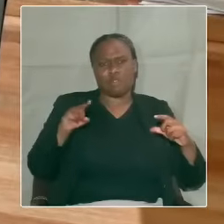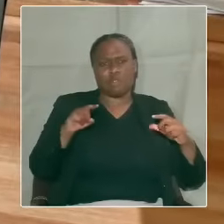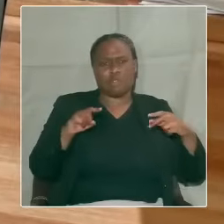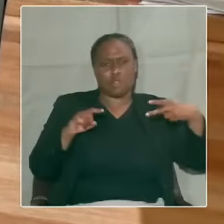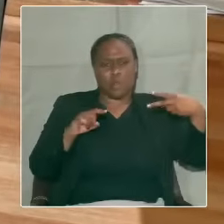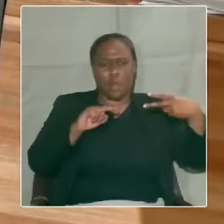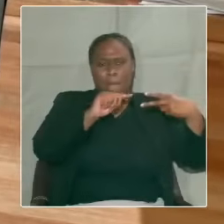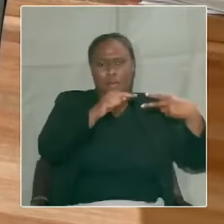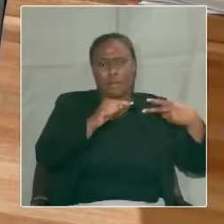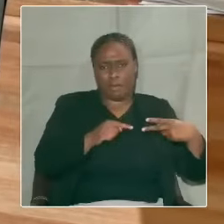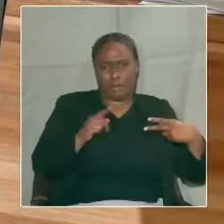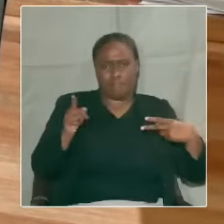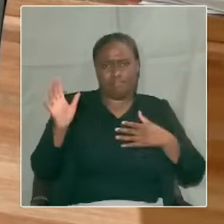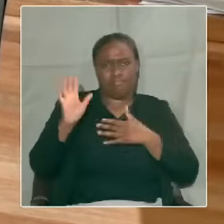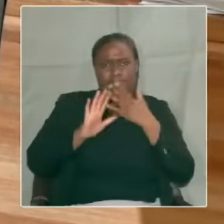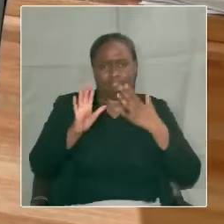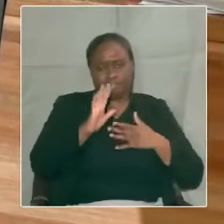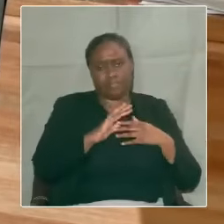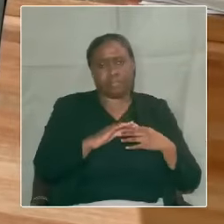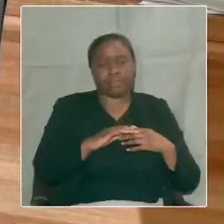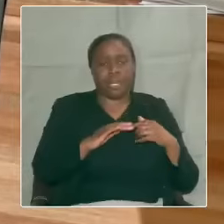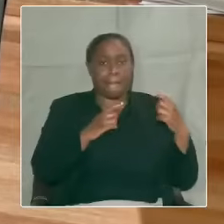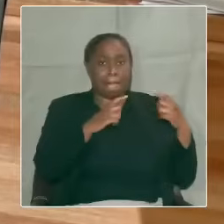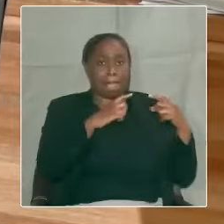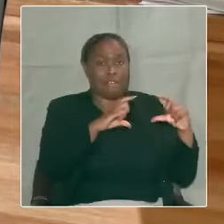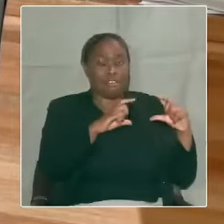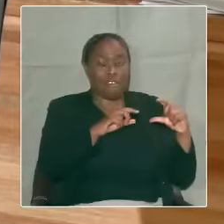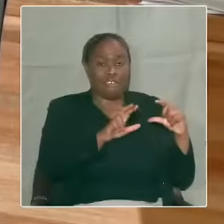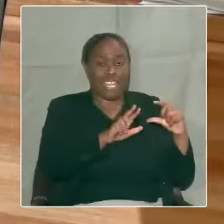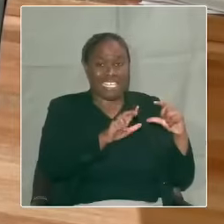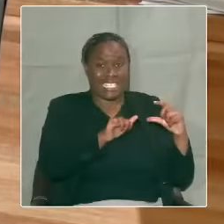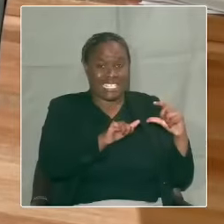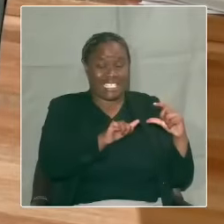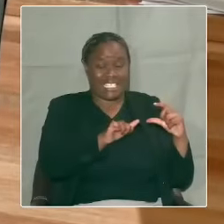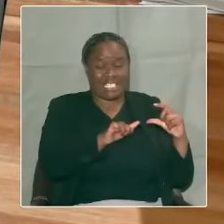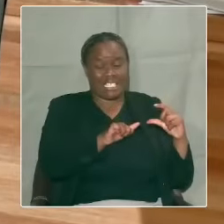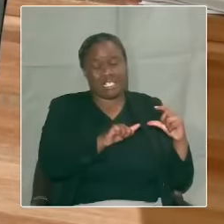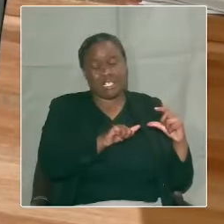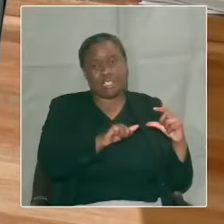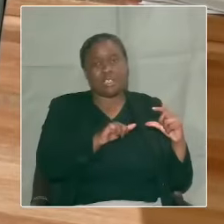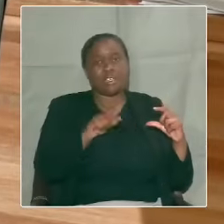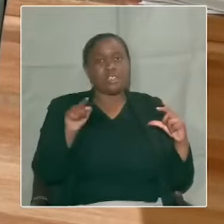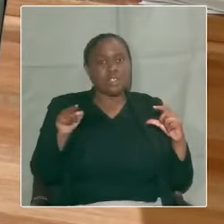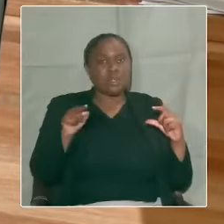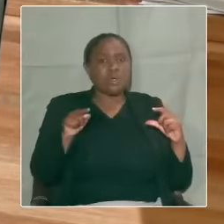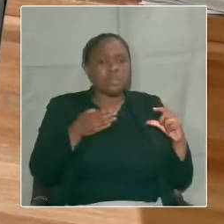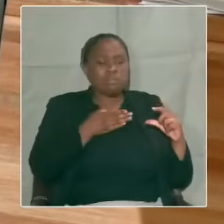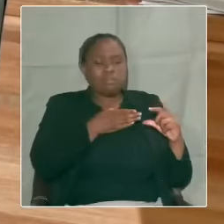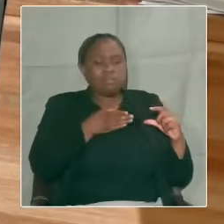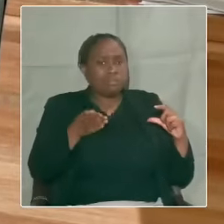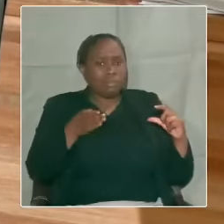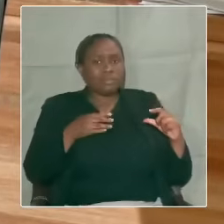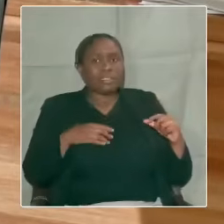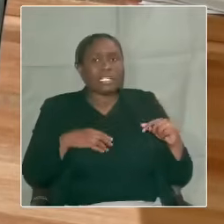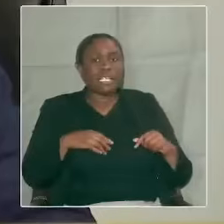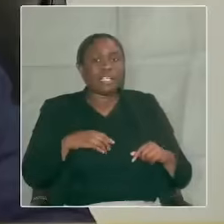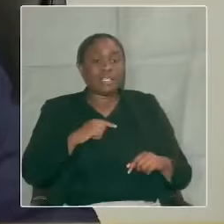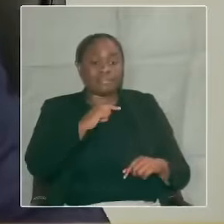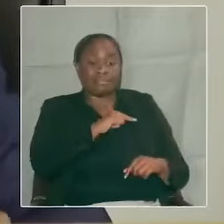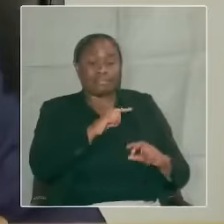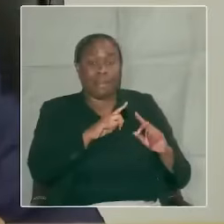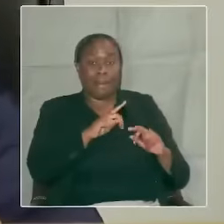In paragraph 86, you make a point that in your view, the PKTT is